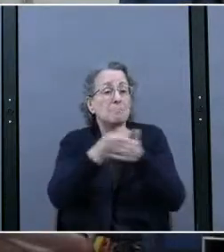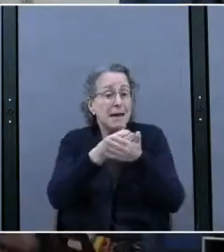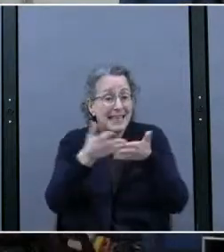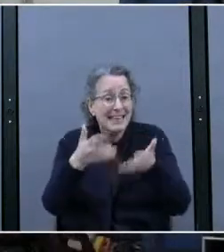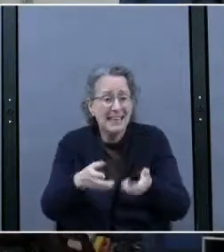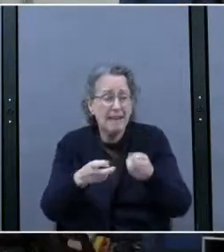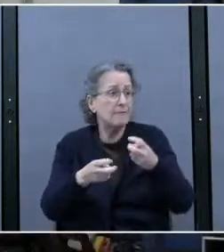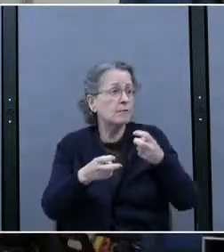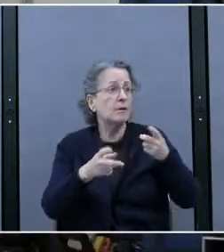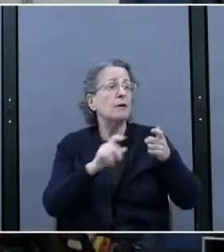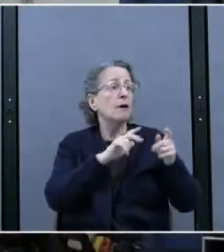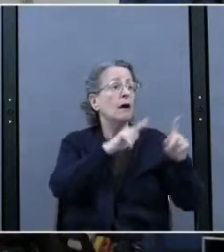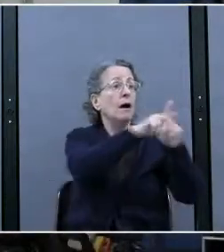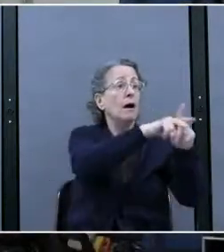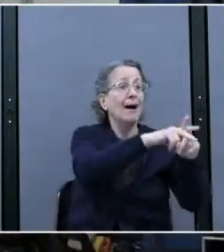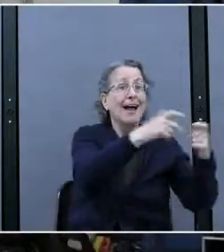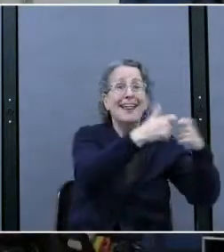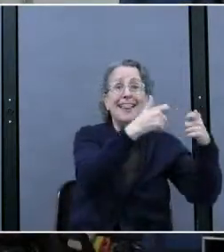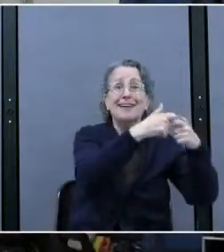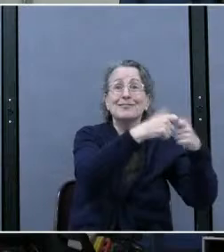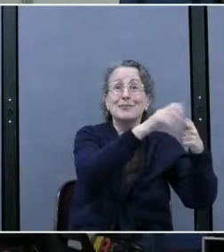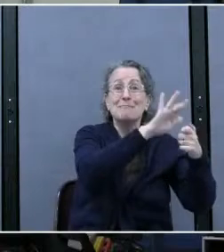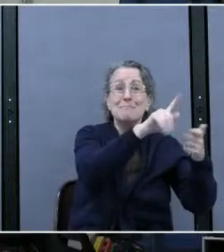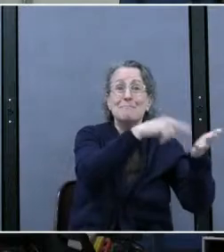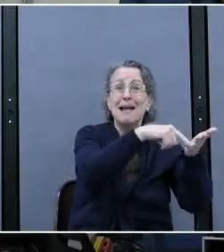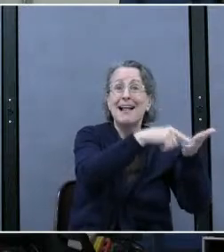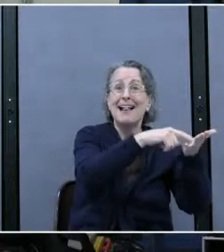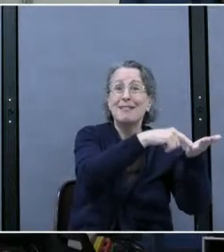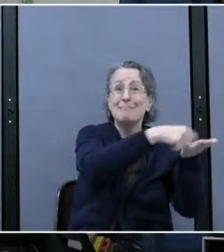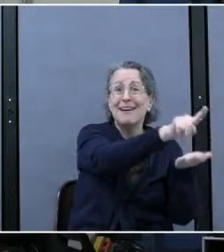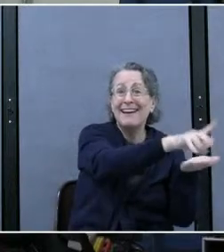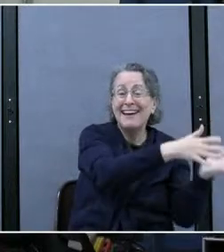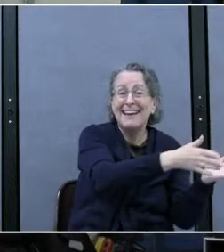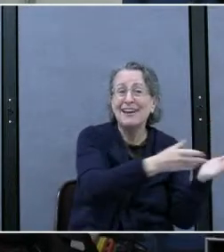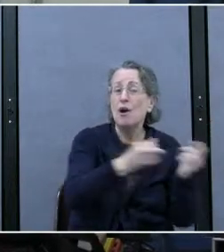thing. It's literally just the